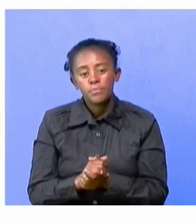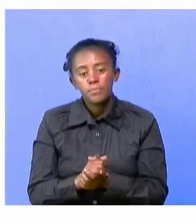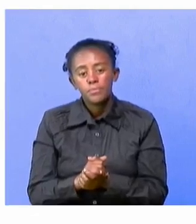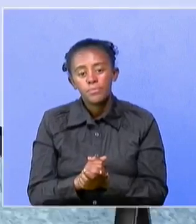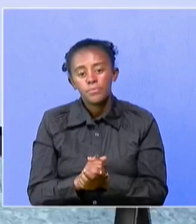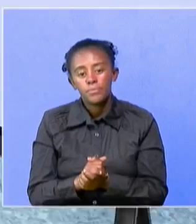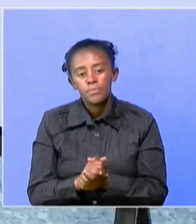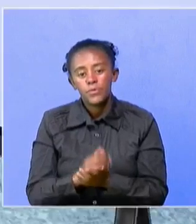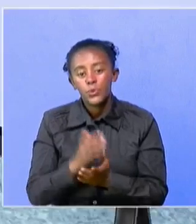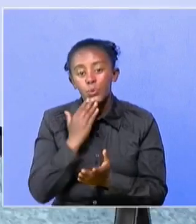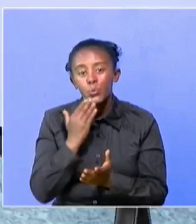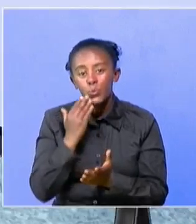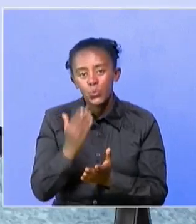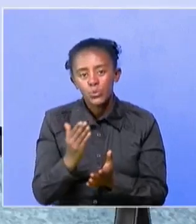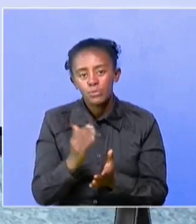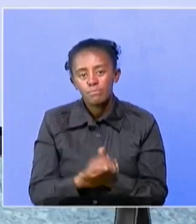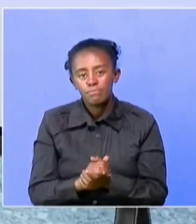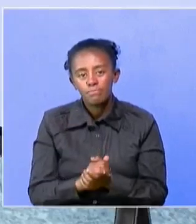Good.